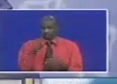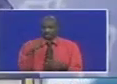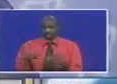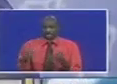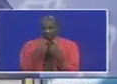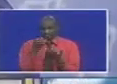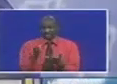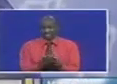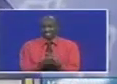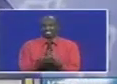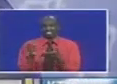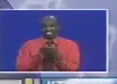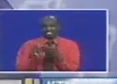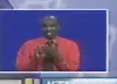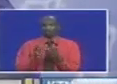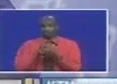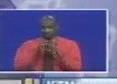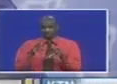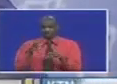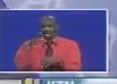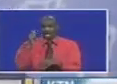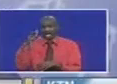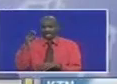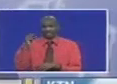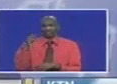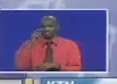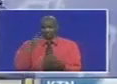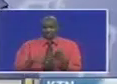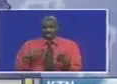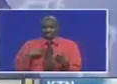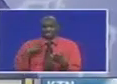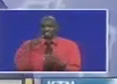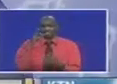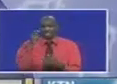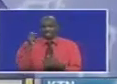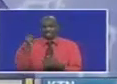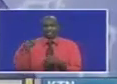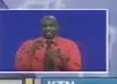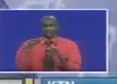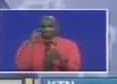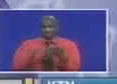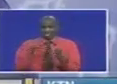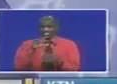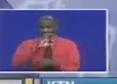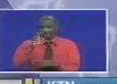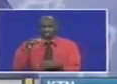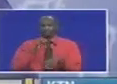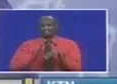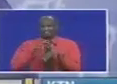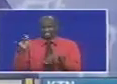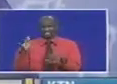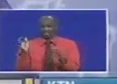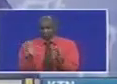report given by the Secretary of Devolution, Anne Waiguru, Kilifi and Tana River, so one of the counties that have been affected by